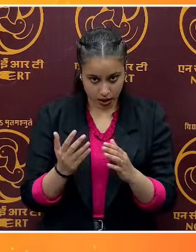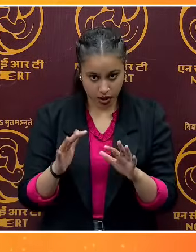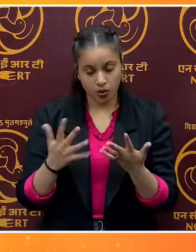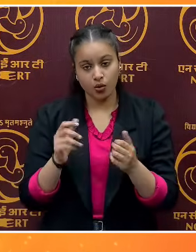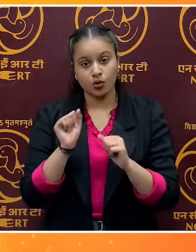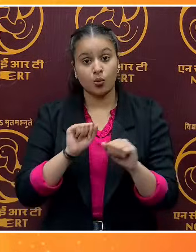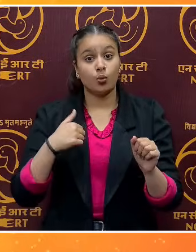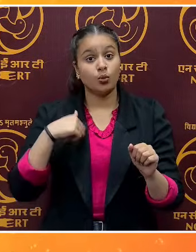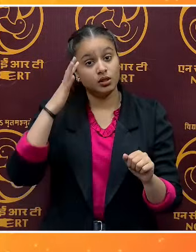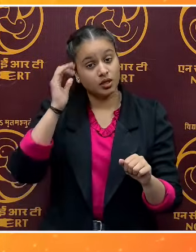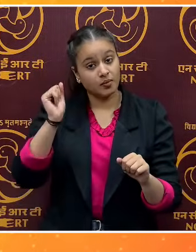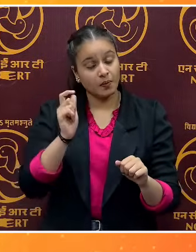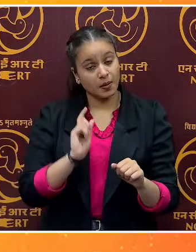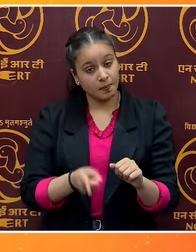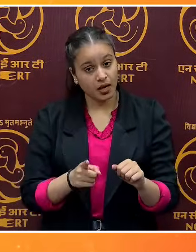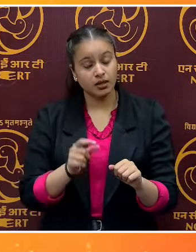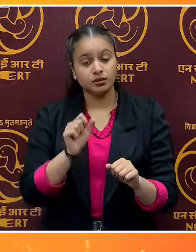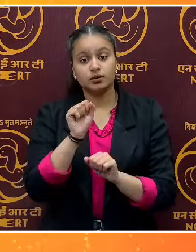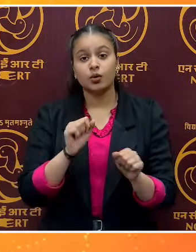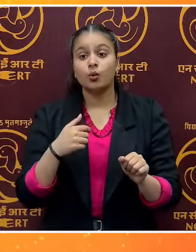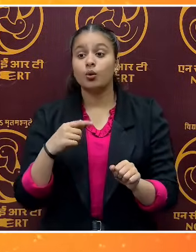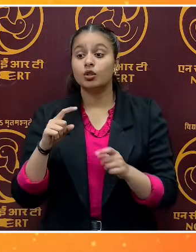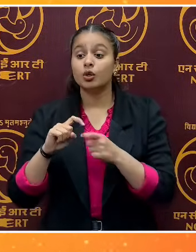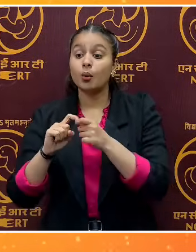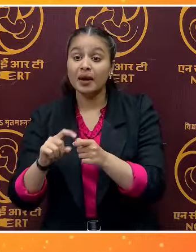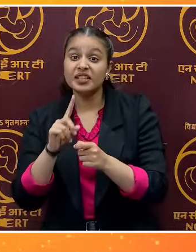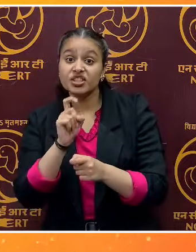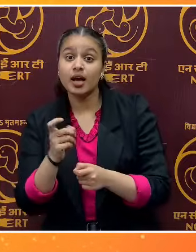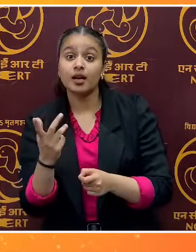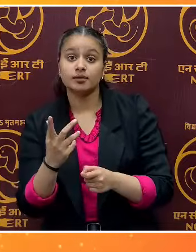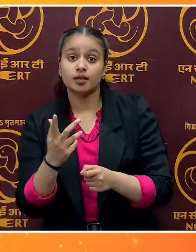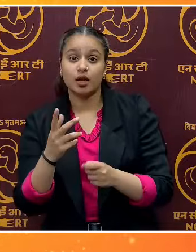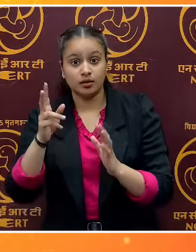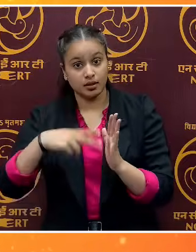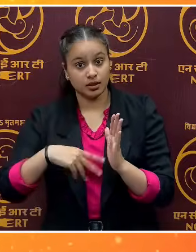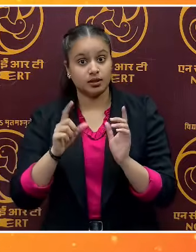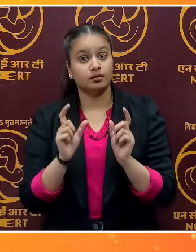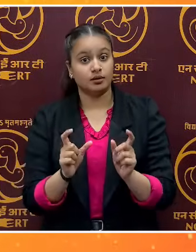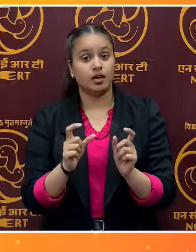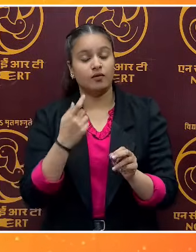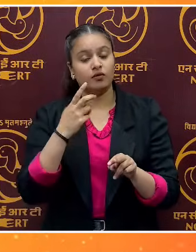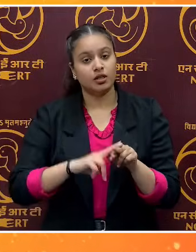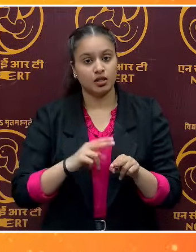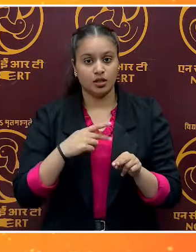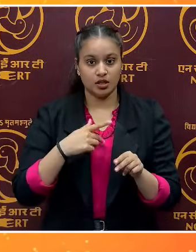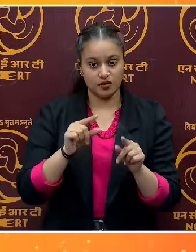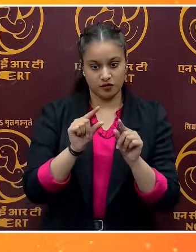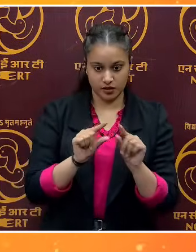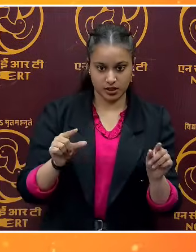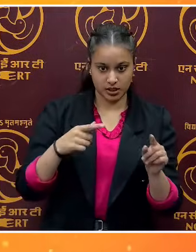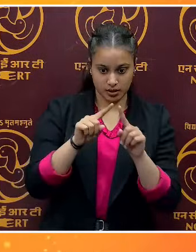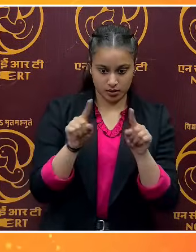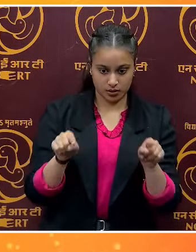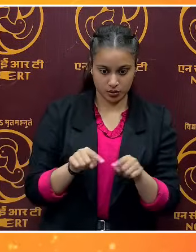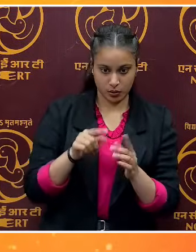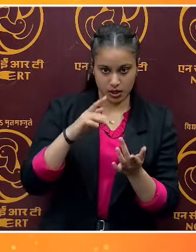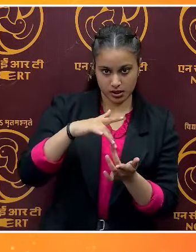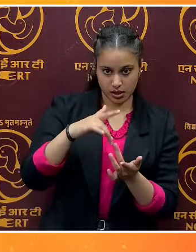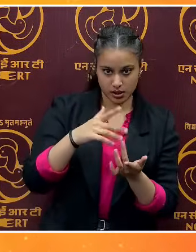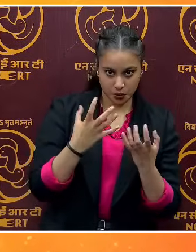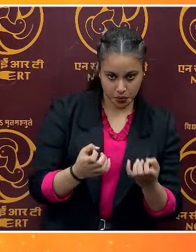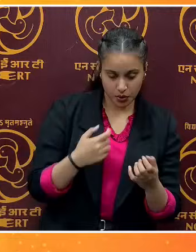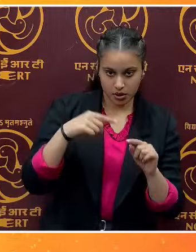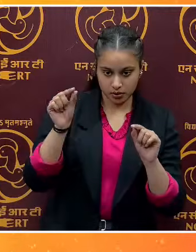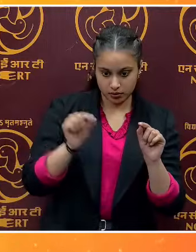keep in mind what is asked in the question. Okay. Suppose I have to find out the center of square. I have to join